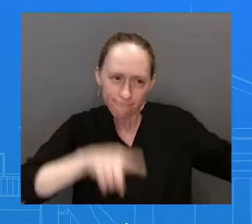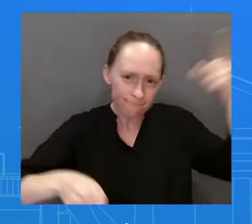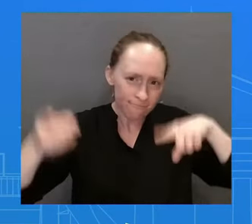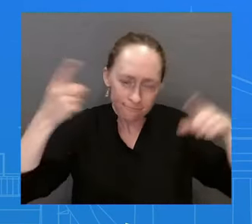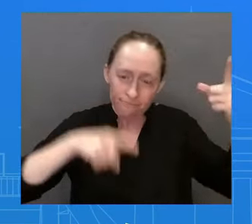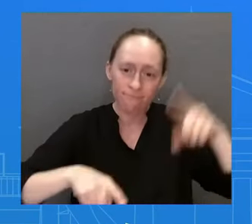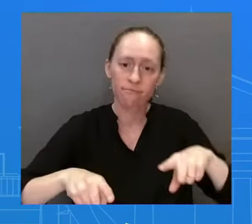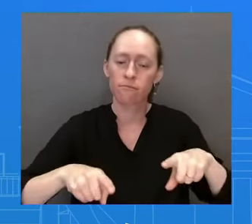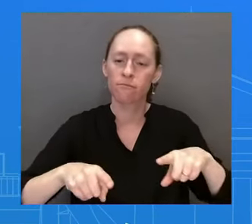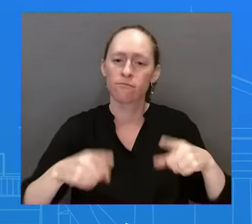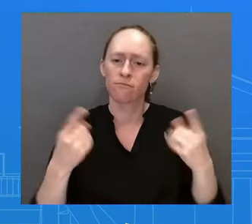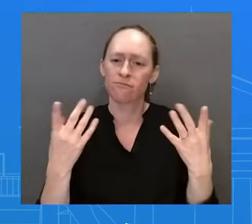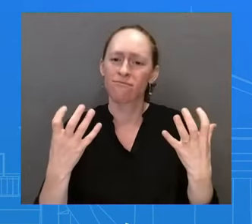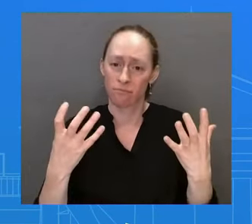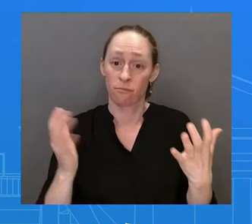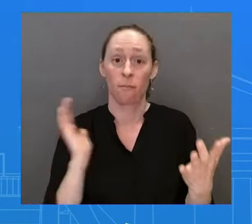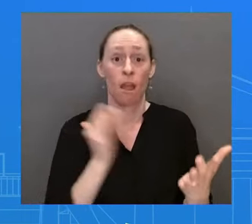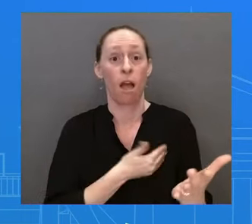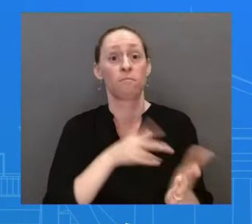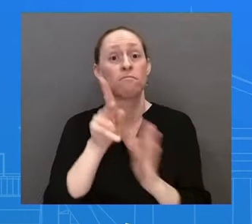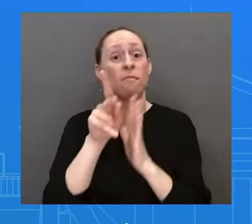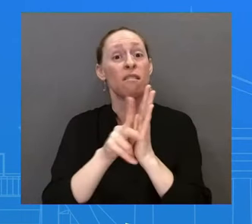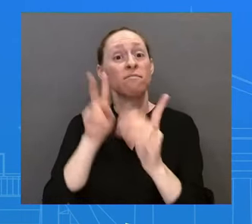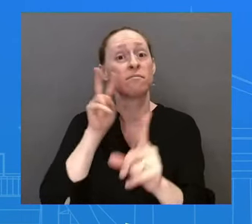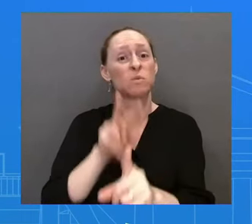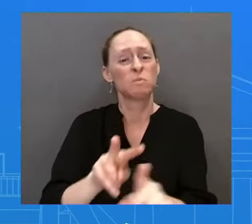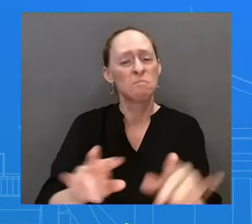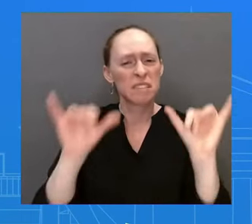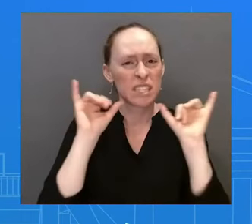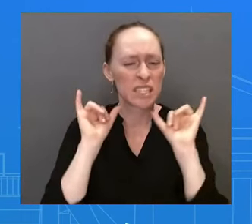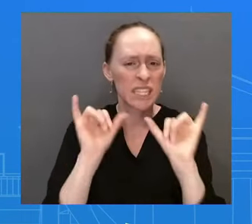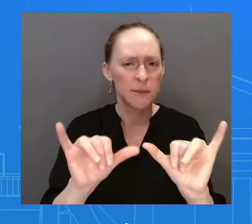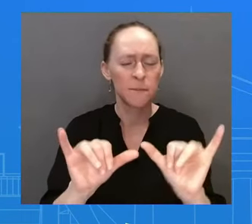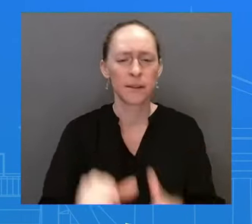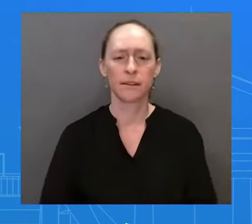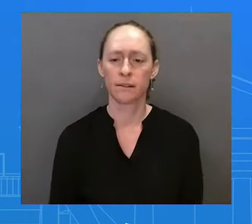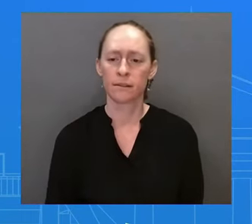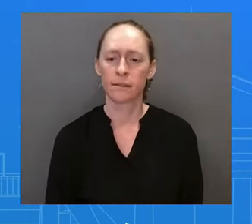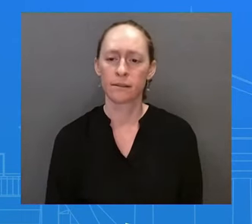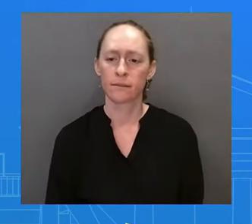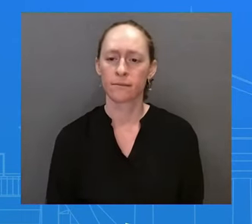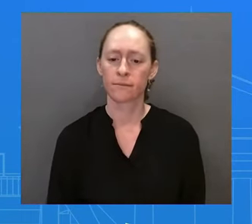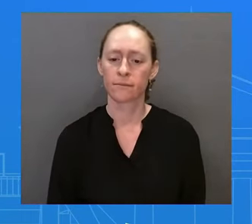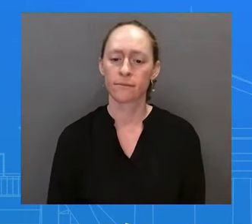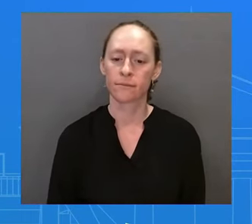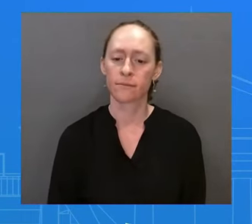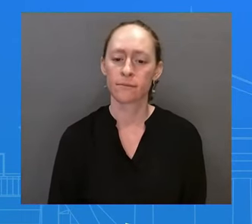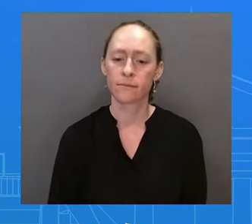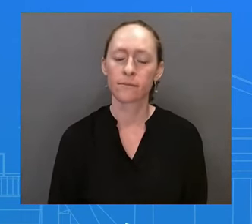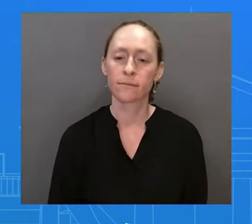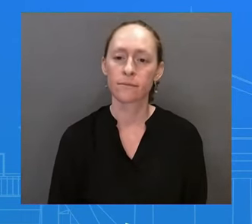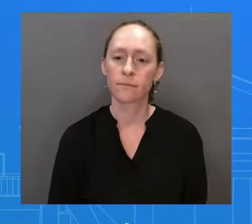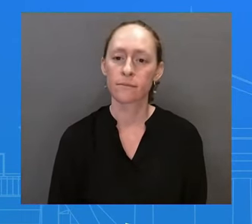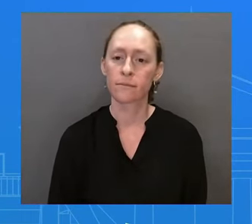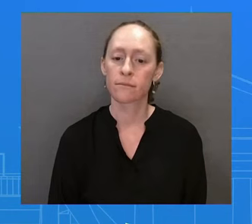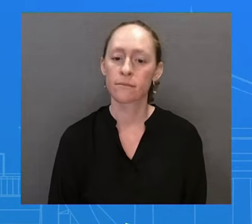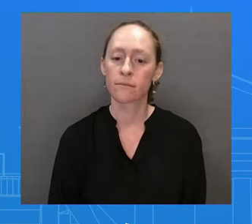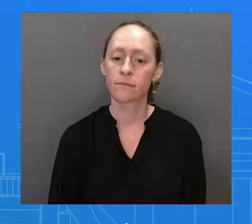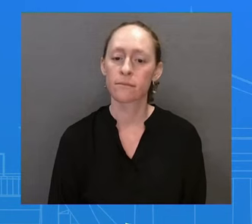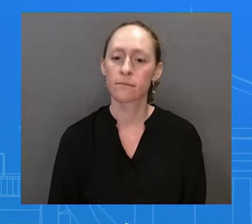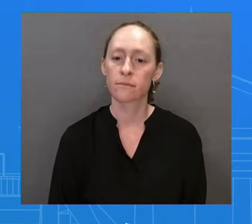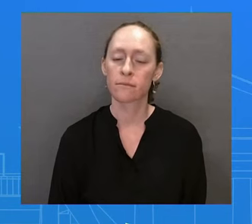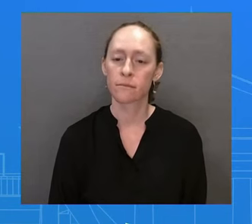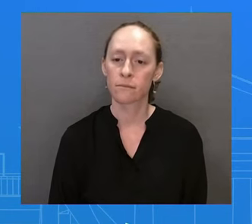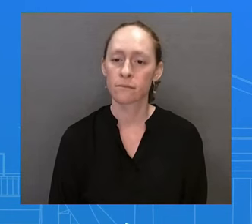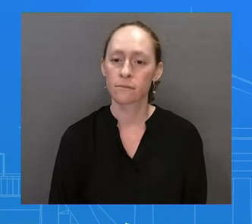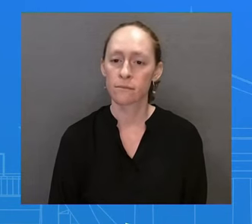House consider using any of its leverage to discourage a plan of this nature, for example, limiting military aid, anything